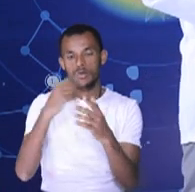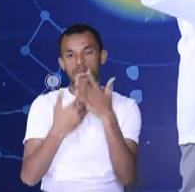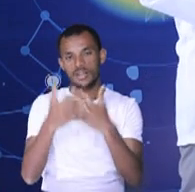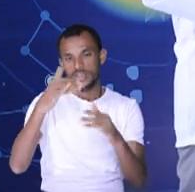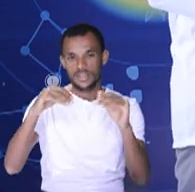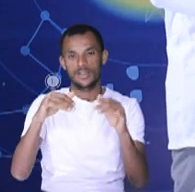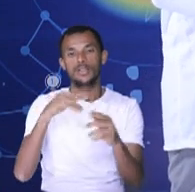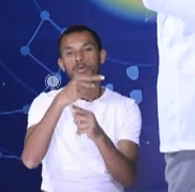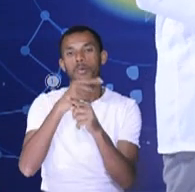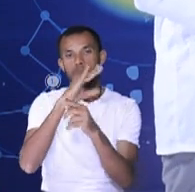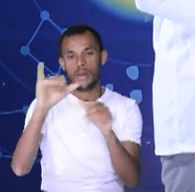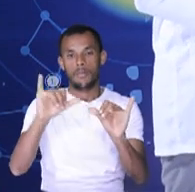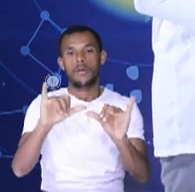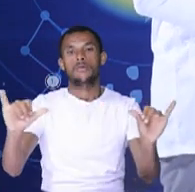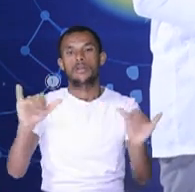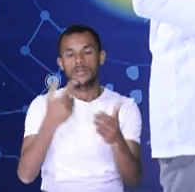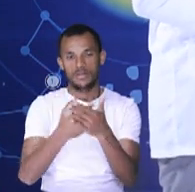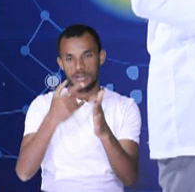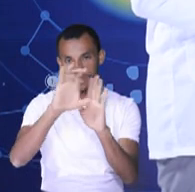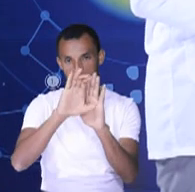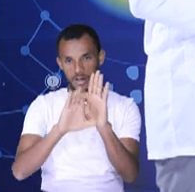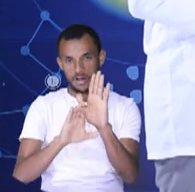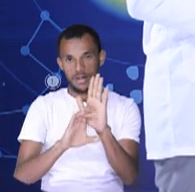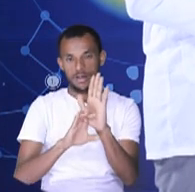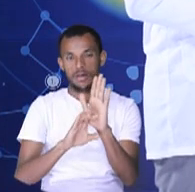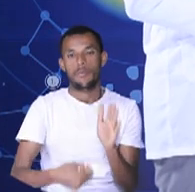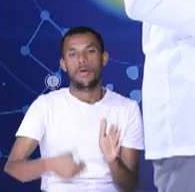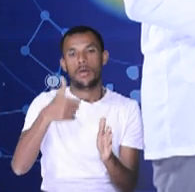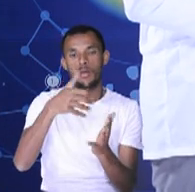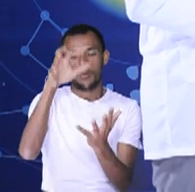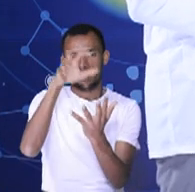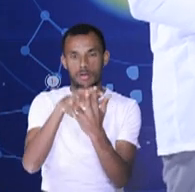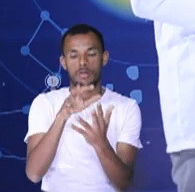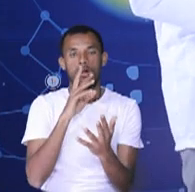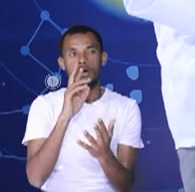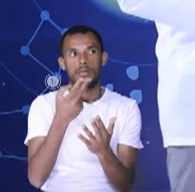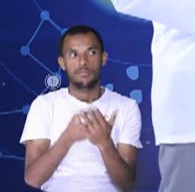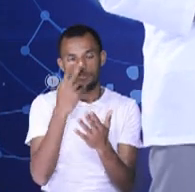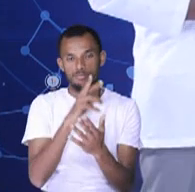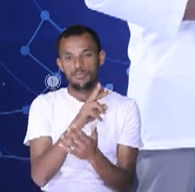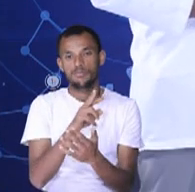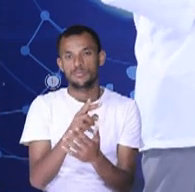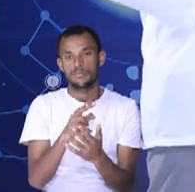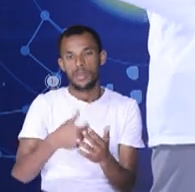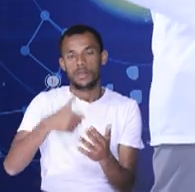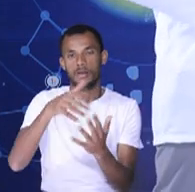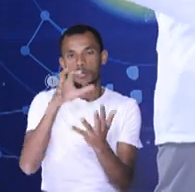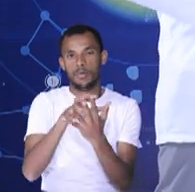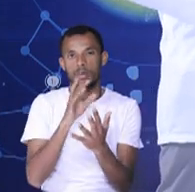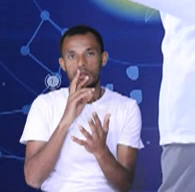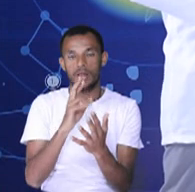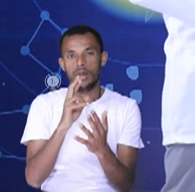geometry and measurements. Under this lesson, main contents are here. The main contents